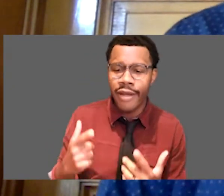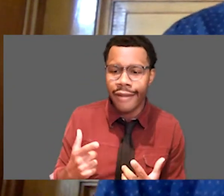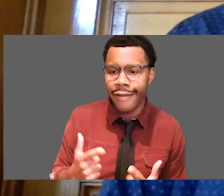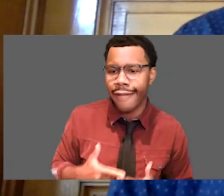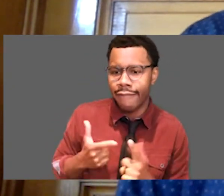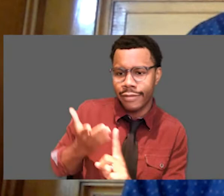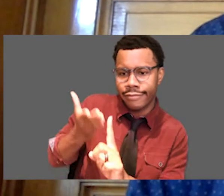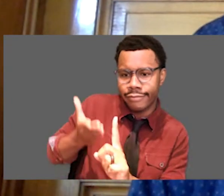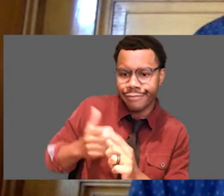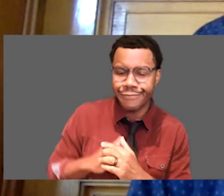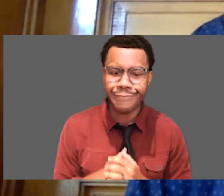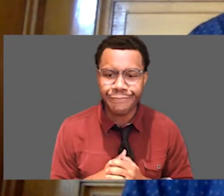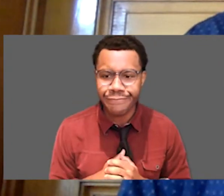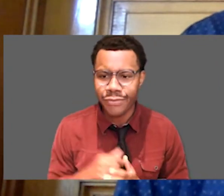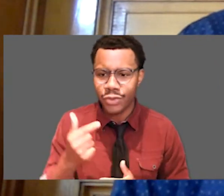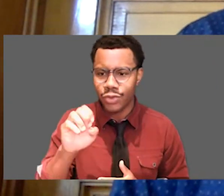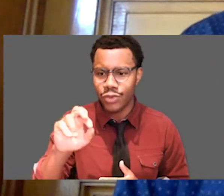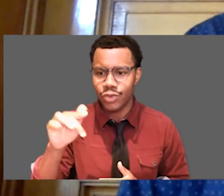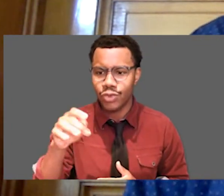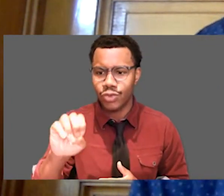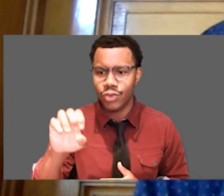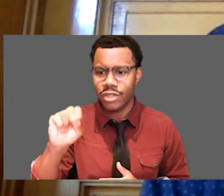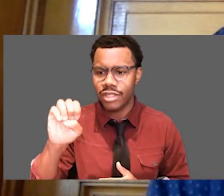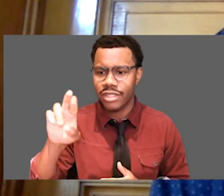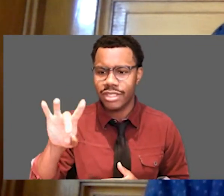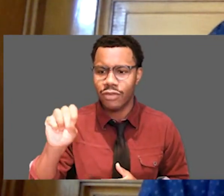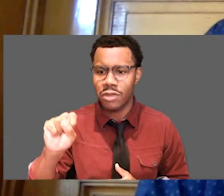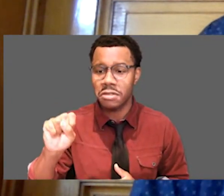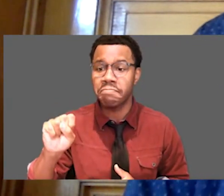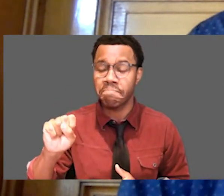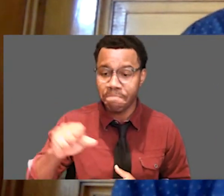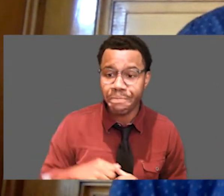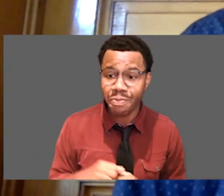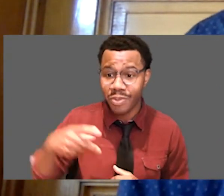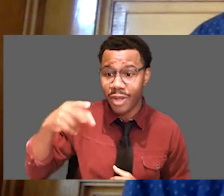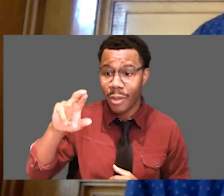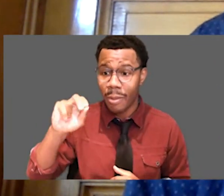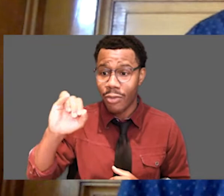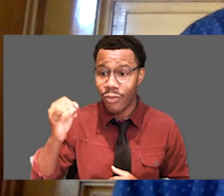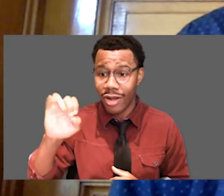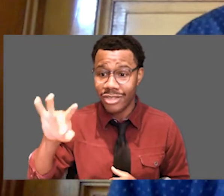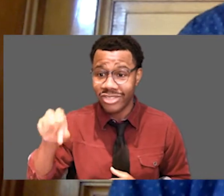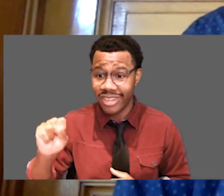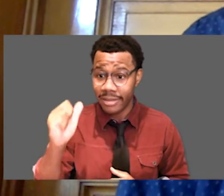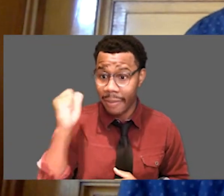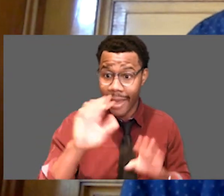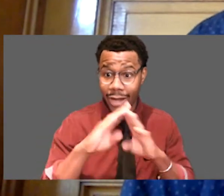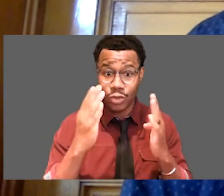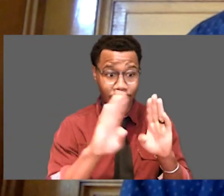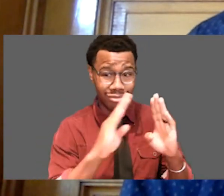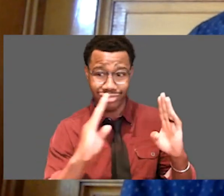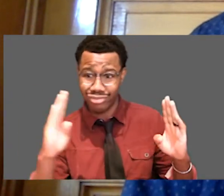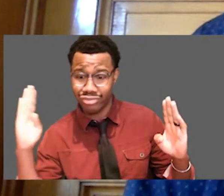50 or 60 of the back doors in the projects opened onto the two unwooded sides of a hidden mini park that doubled as